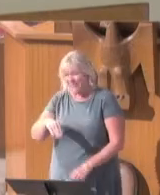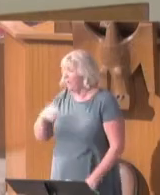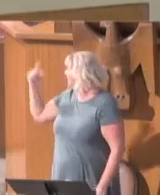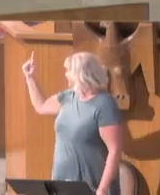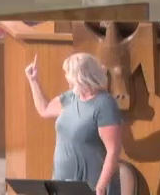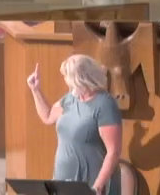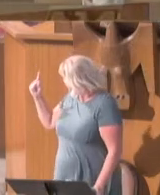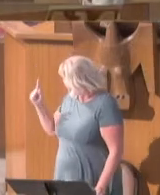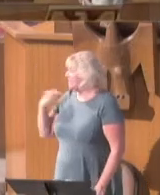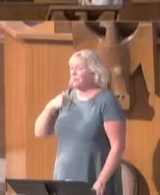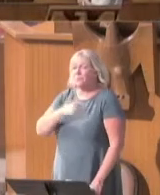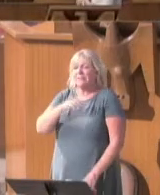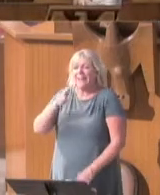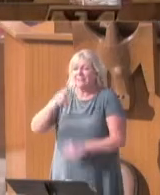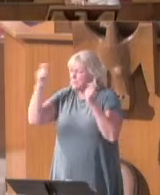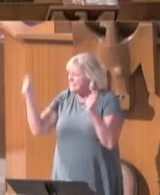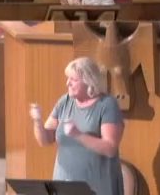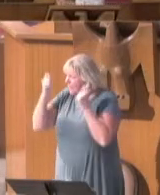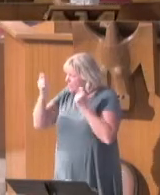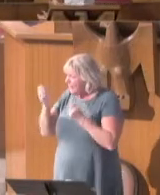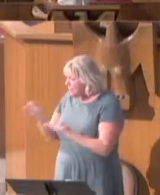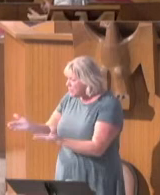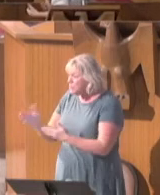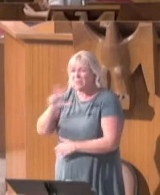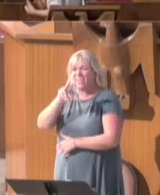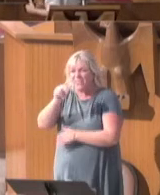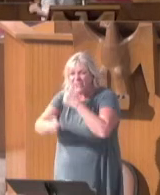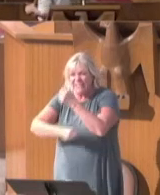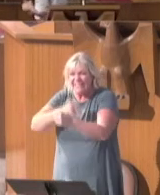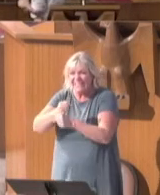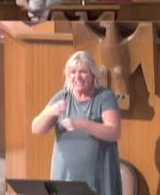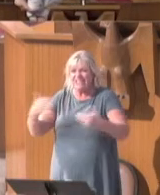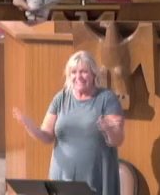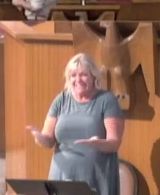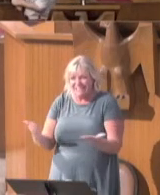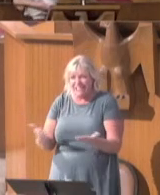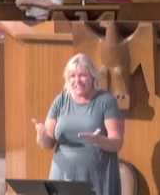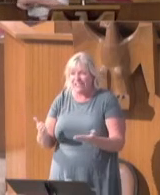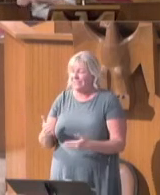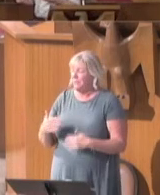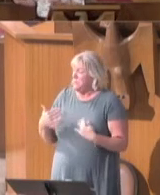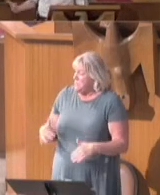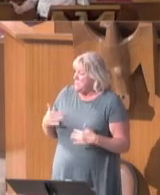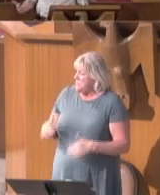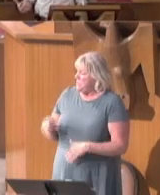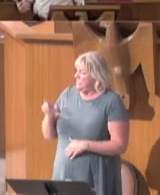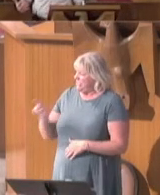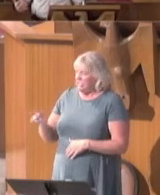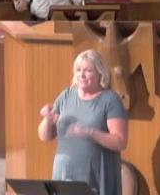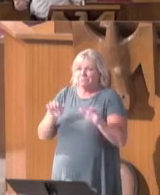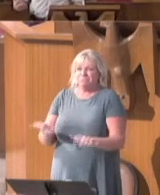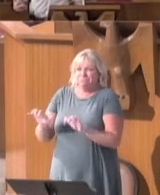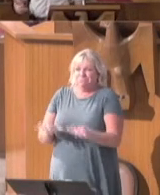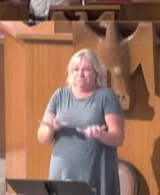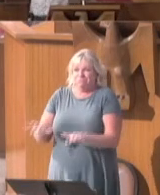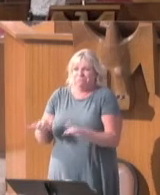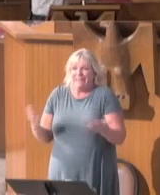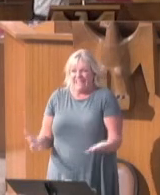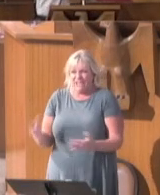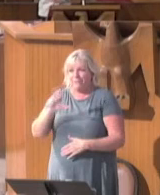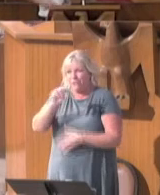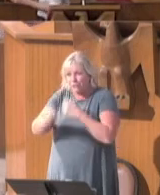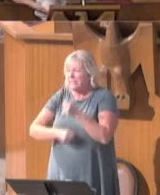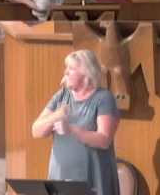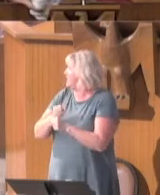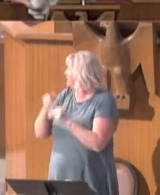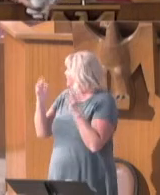But we need to celebrate you, Carrie. This marks 30 years of Dr. Carrie Robertson being organist at this church. Let's give